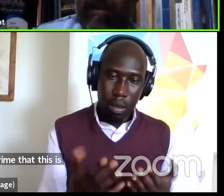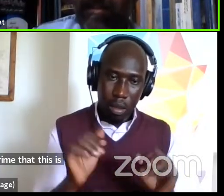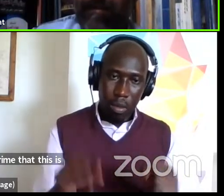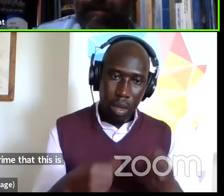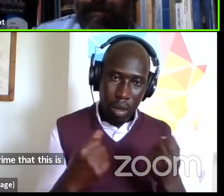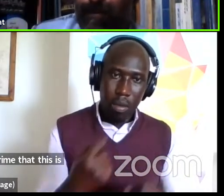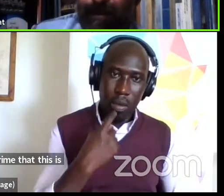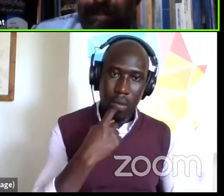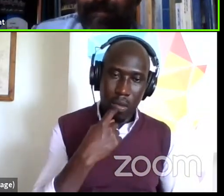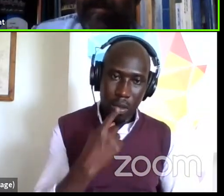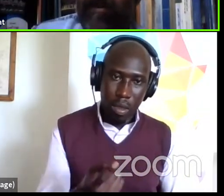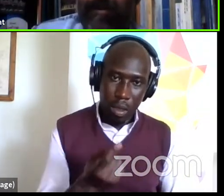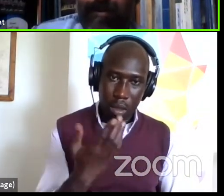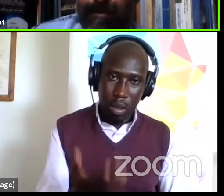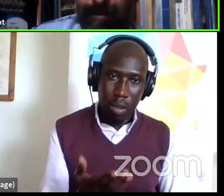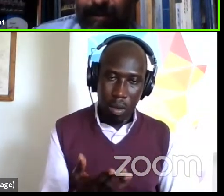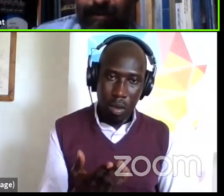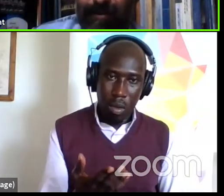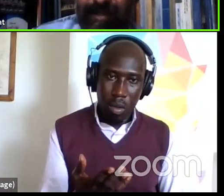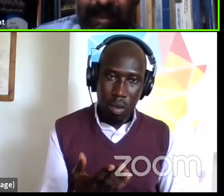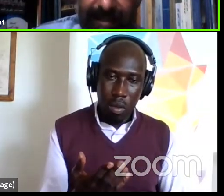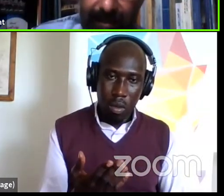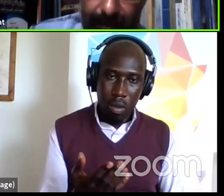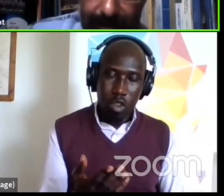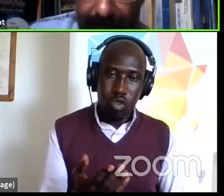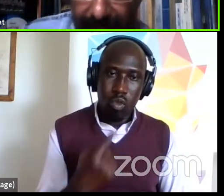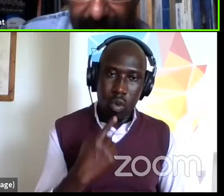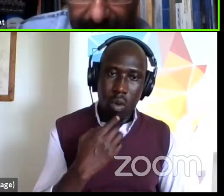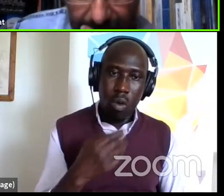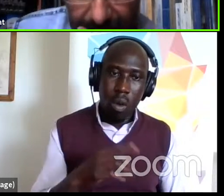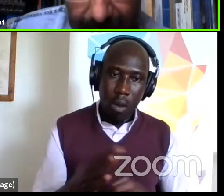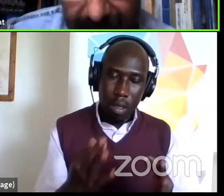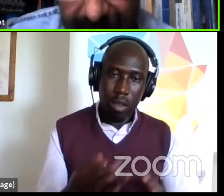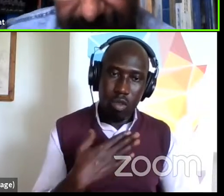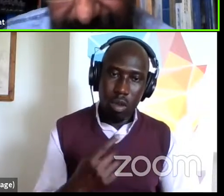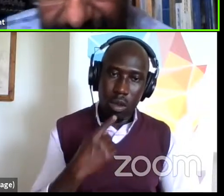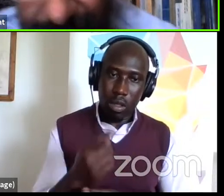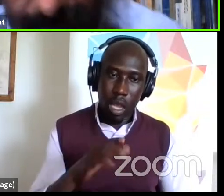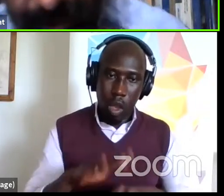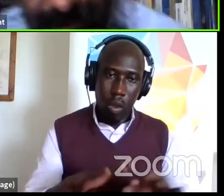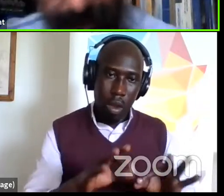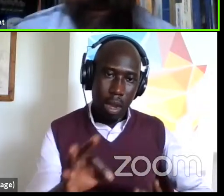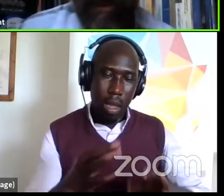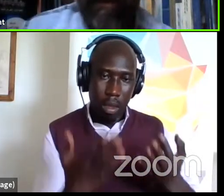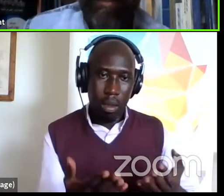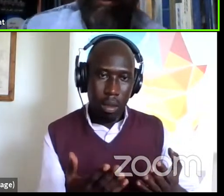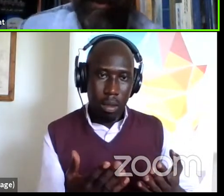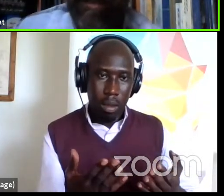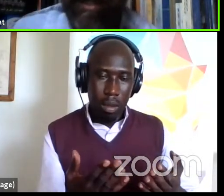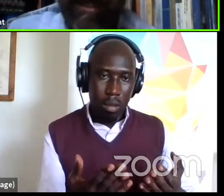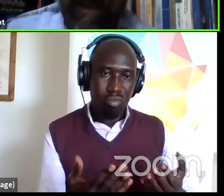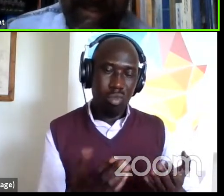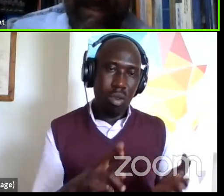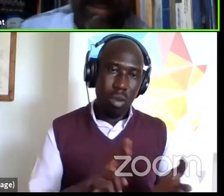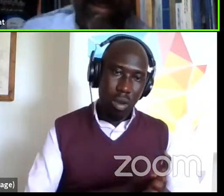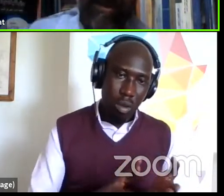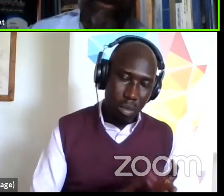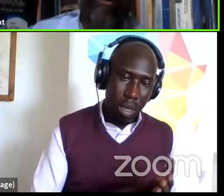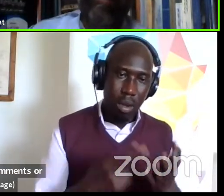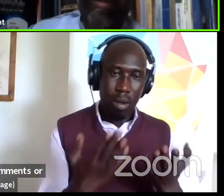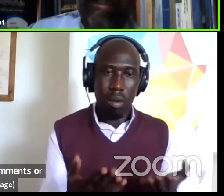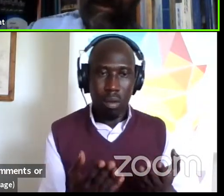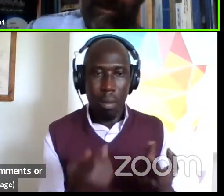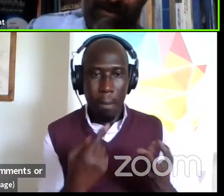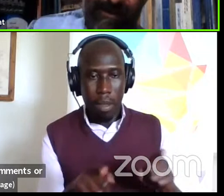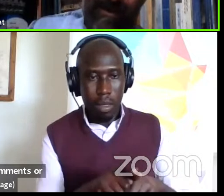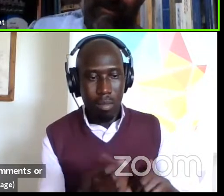say whatever you want to do to say, or online in your posts or comments or something, but they also